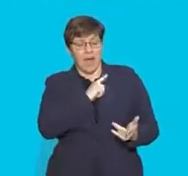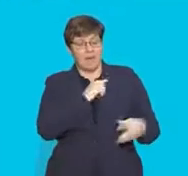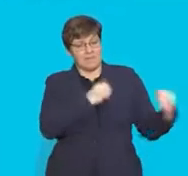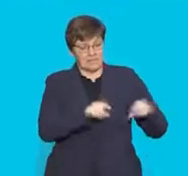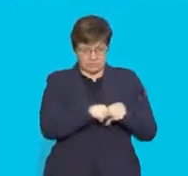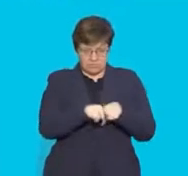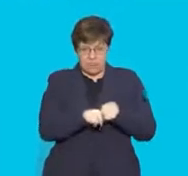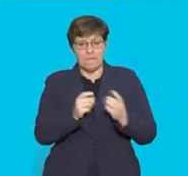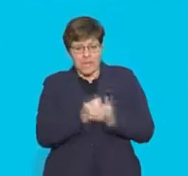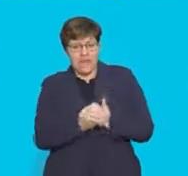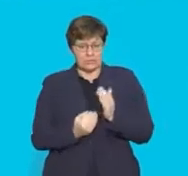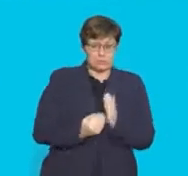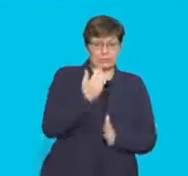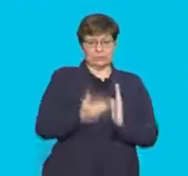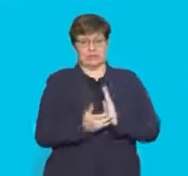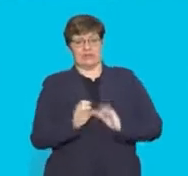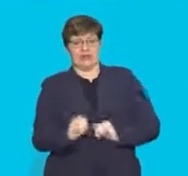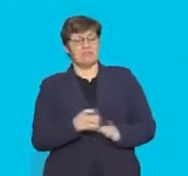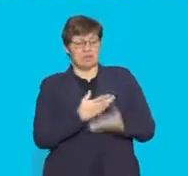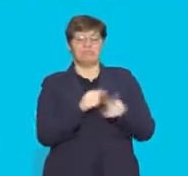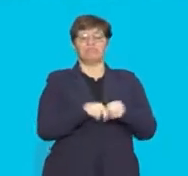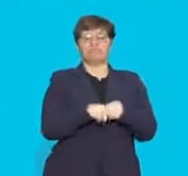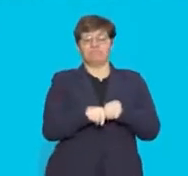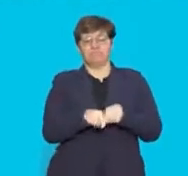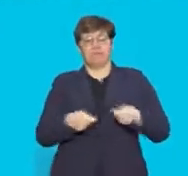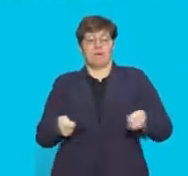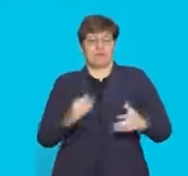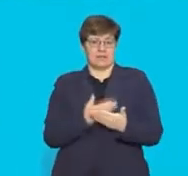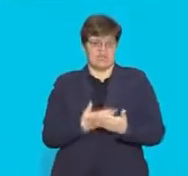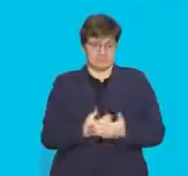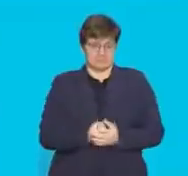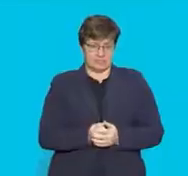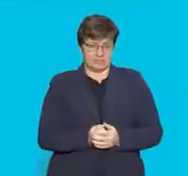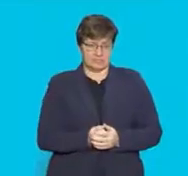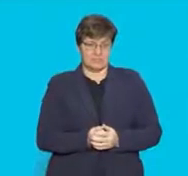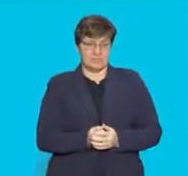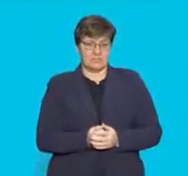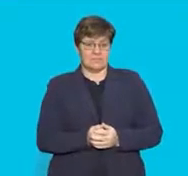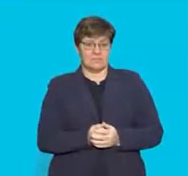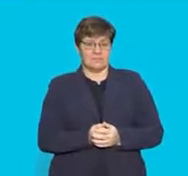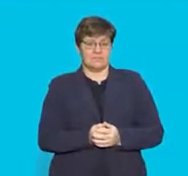have the latest assets so then it can compete in the market.